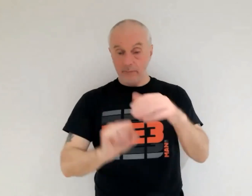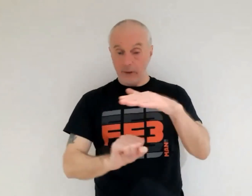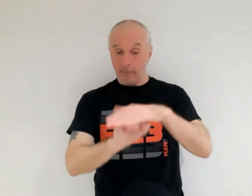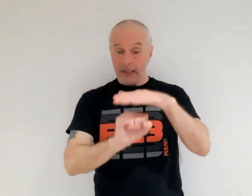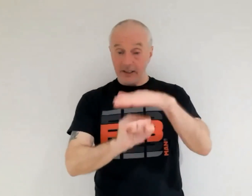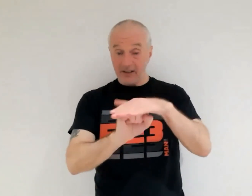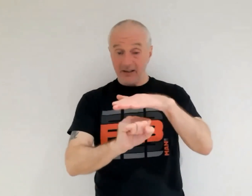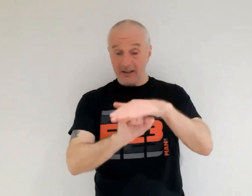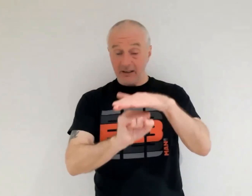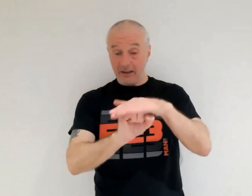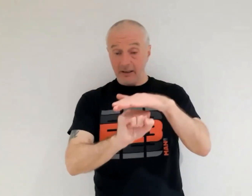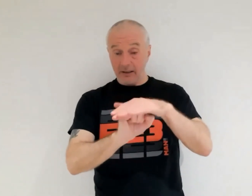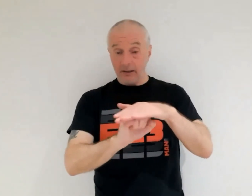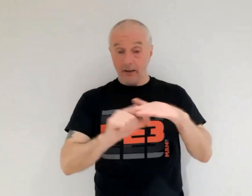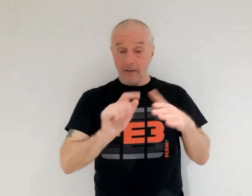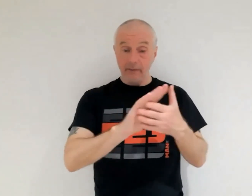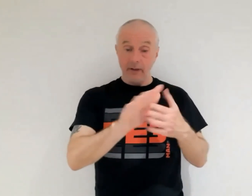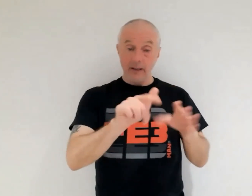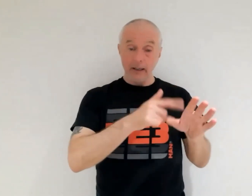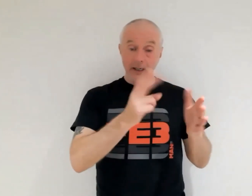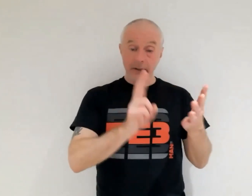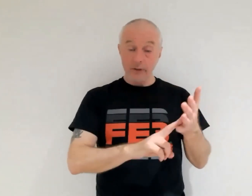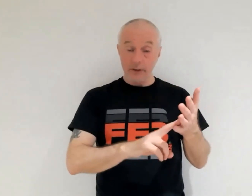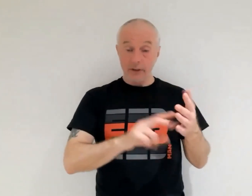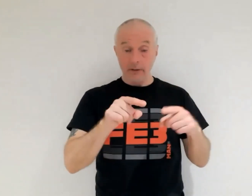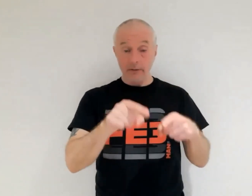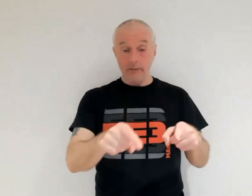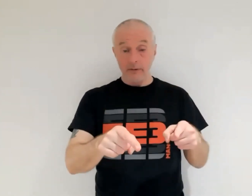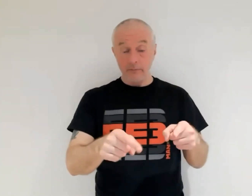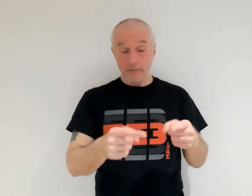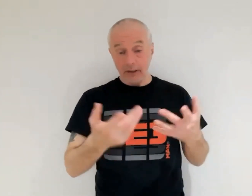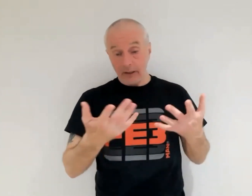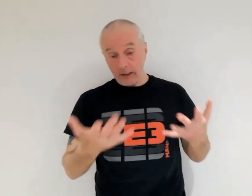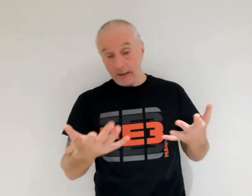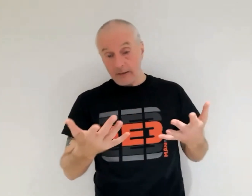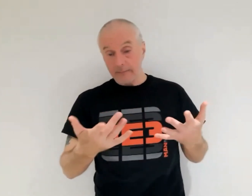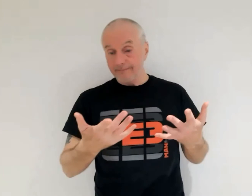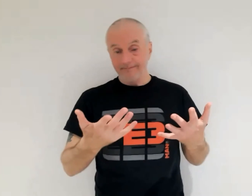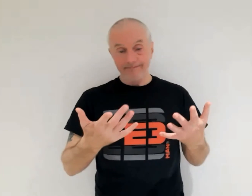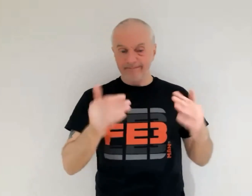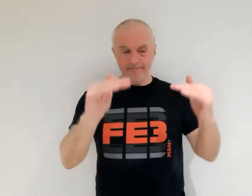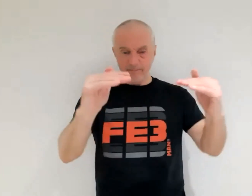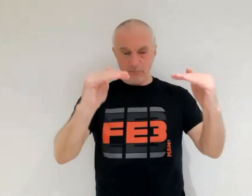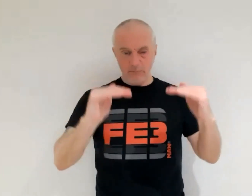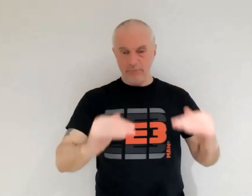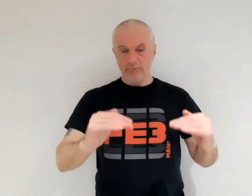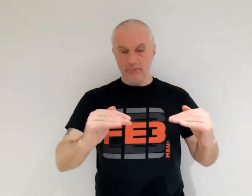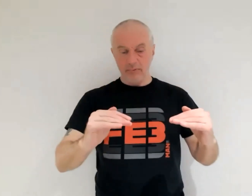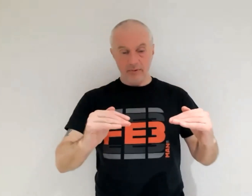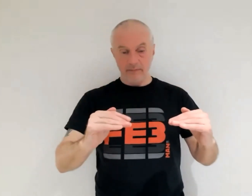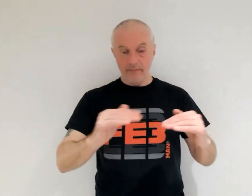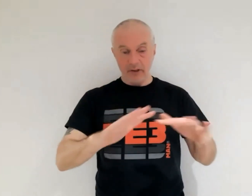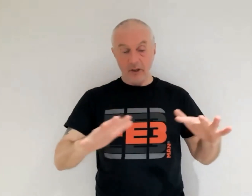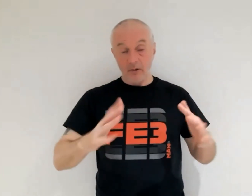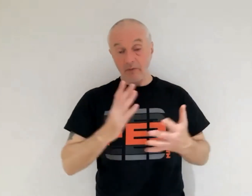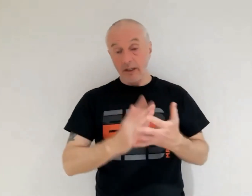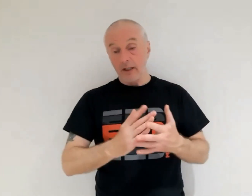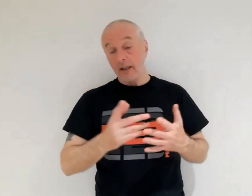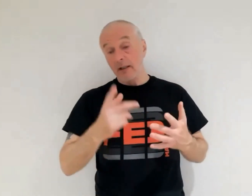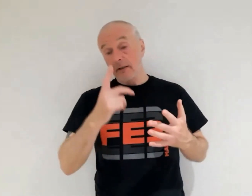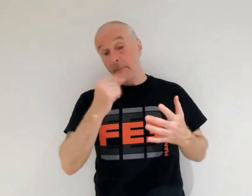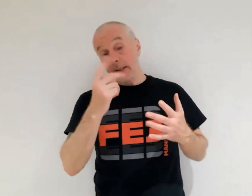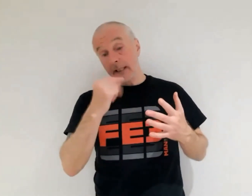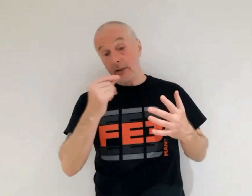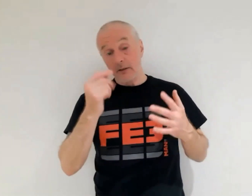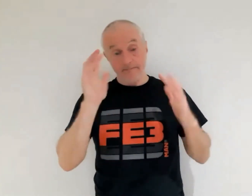particularly of hydrogen, you just simply don't see it at those levels. So it's a potential concern at much higher